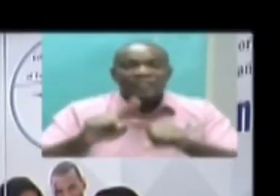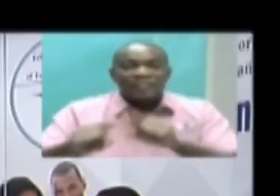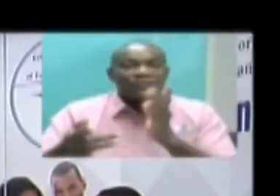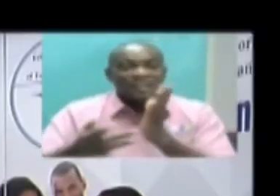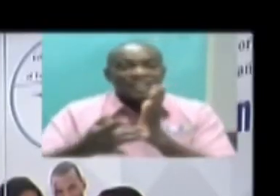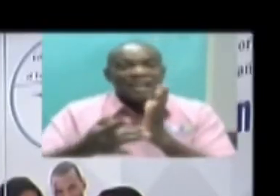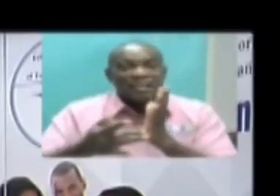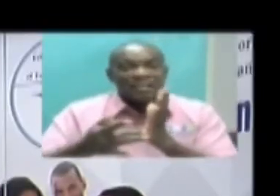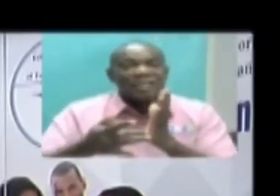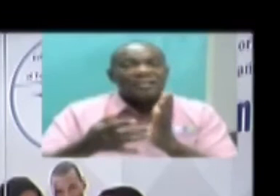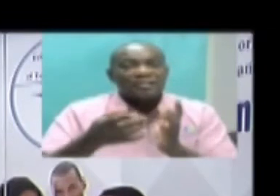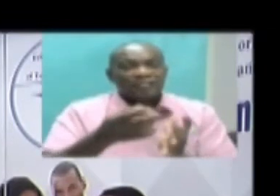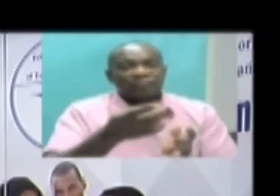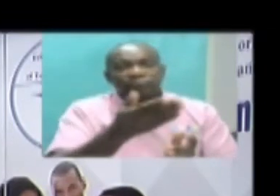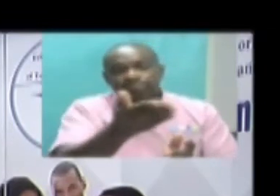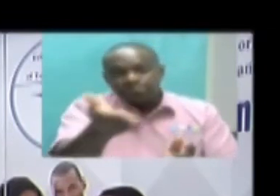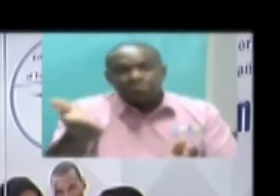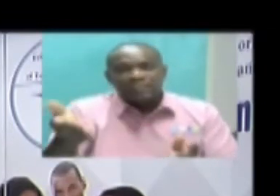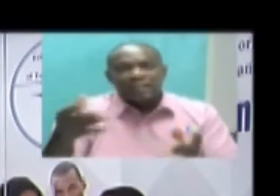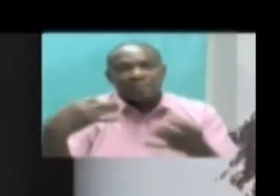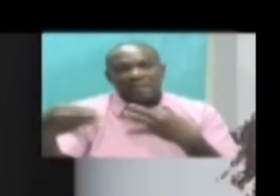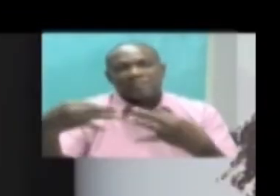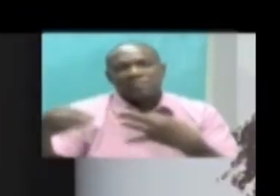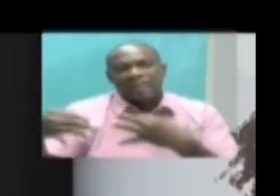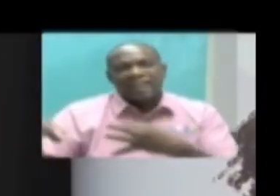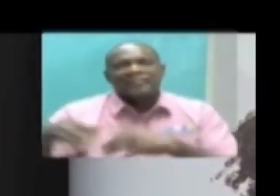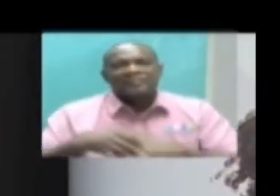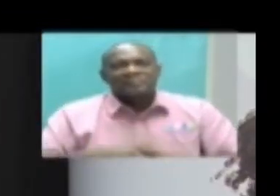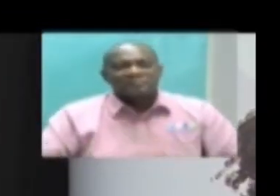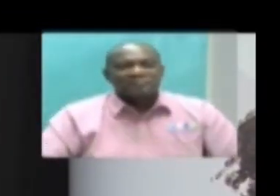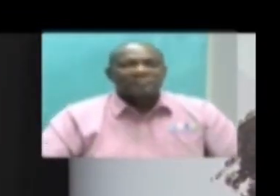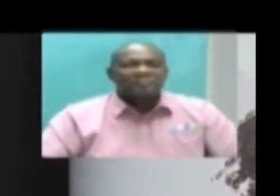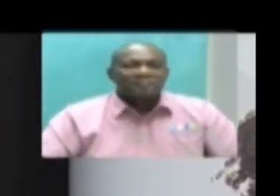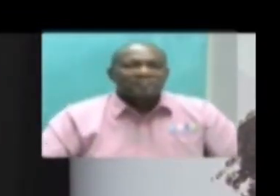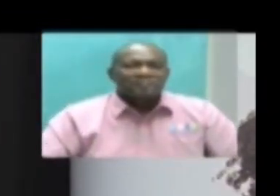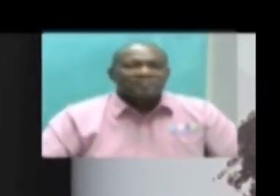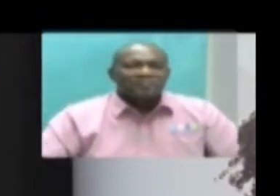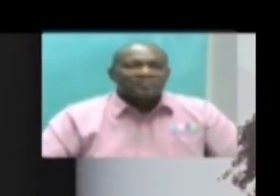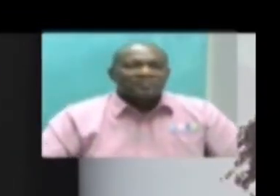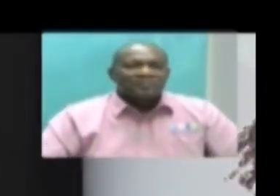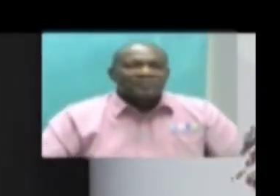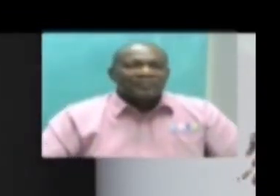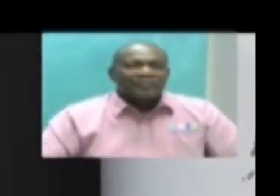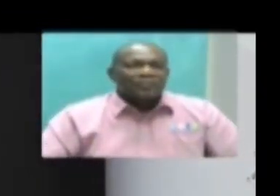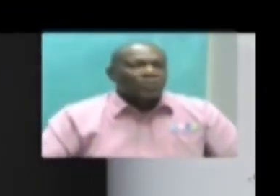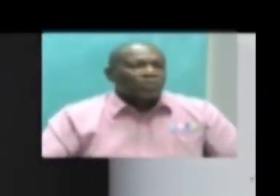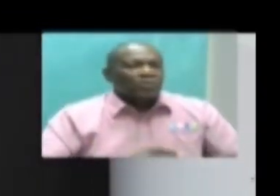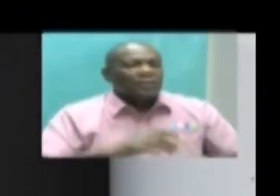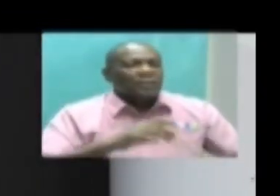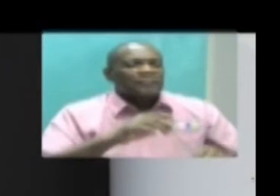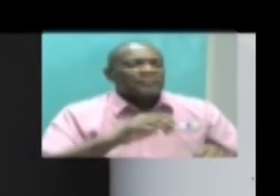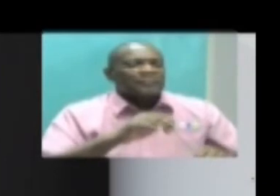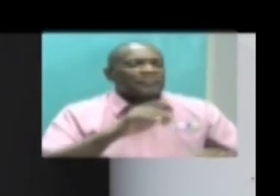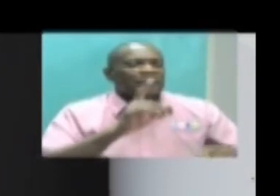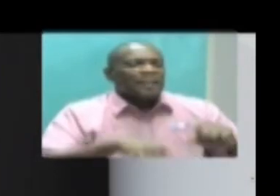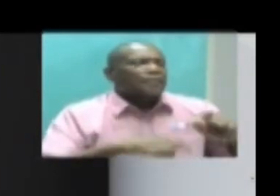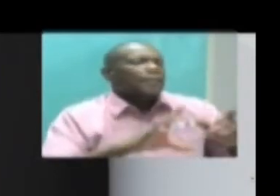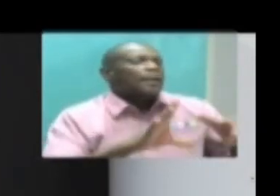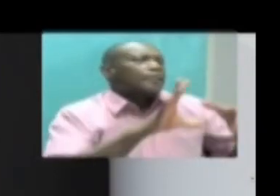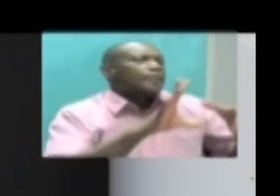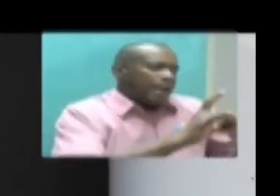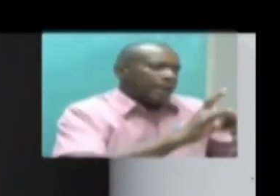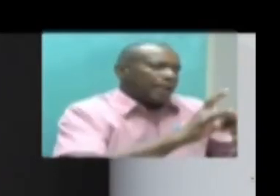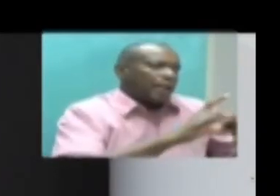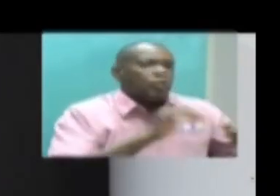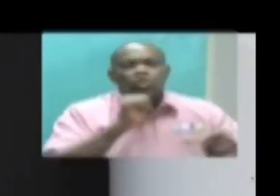together. Definitely. It's not one, it's not, you know, connection and not protection. That's right. We have to have the filter